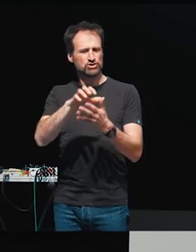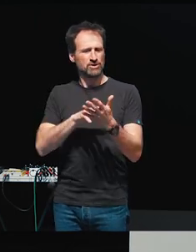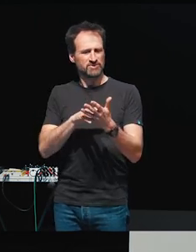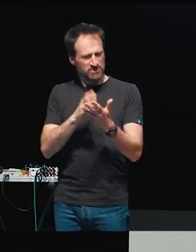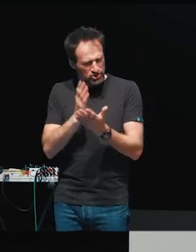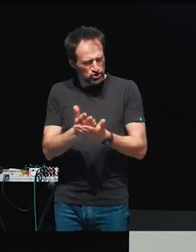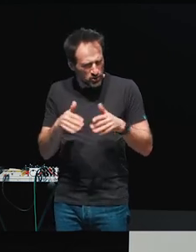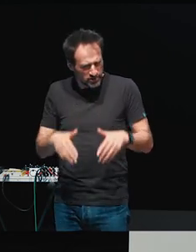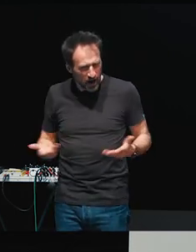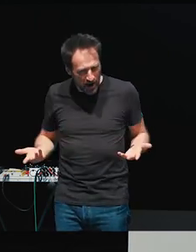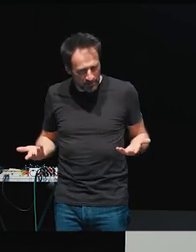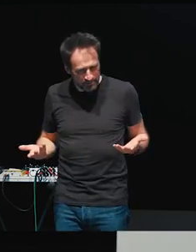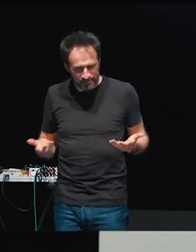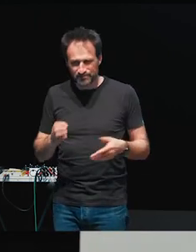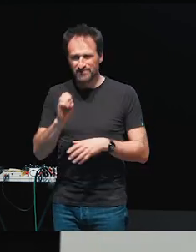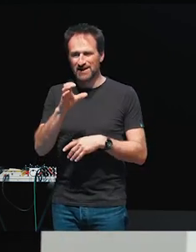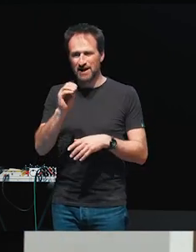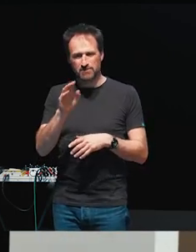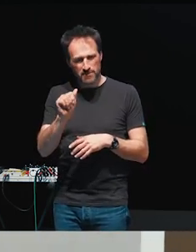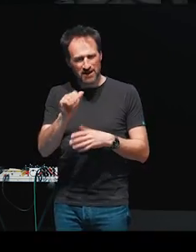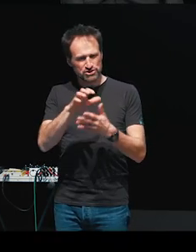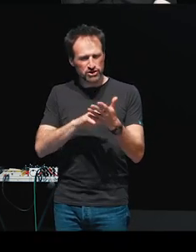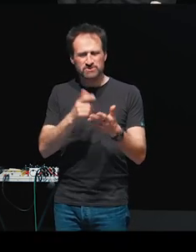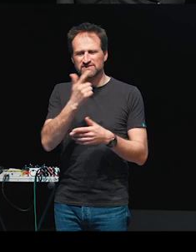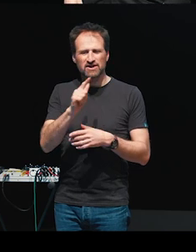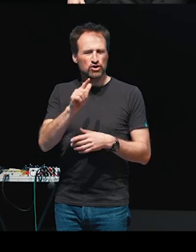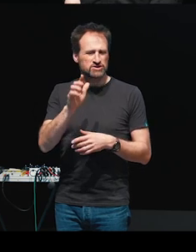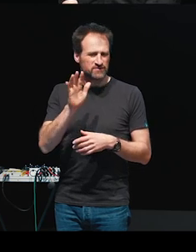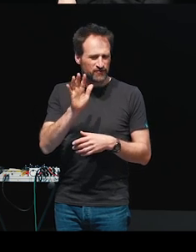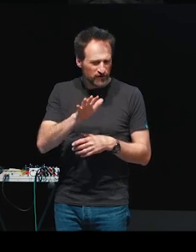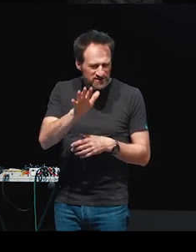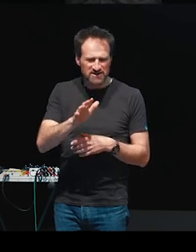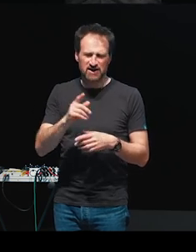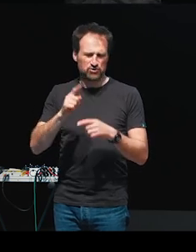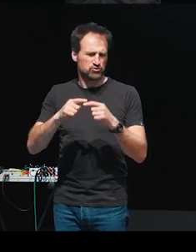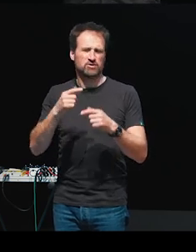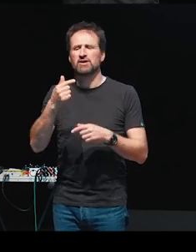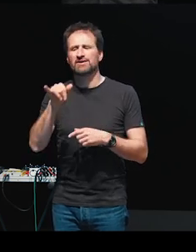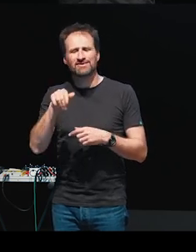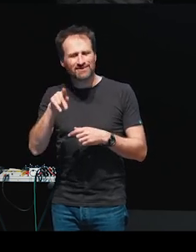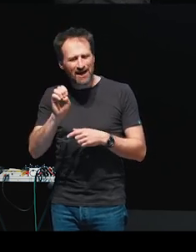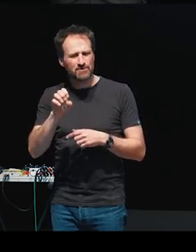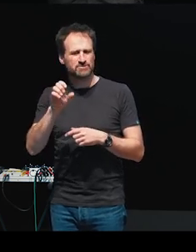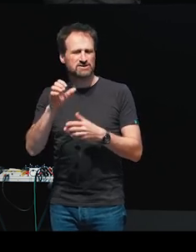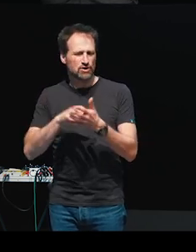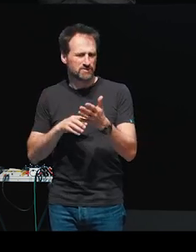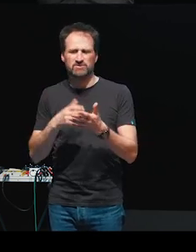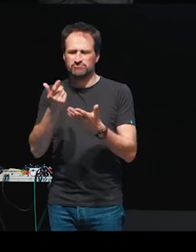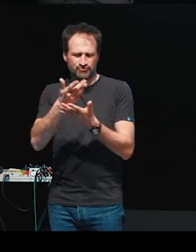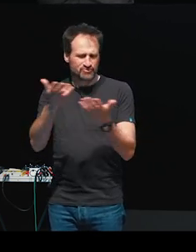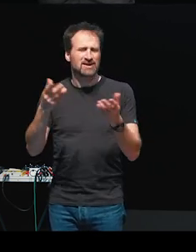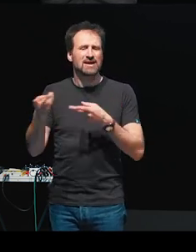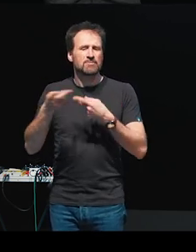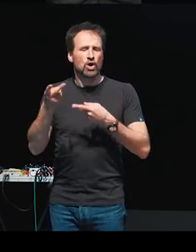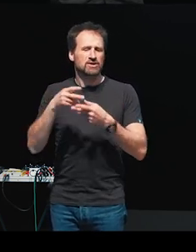You use them with ECMAScript 2050 and upwards, or also with TypeScript, those import statements on top of your